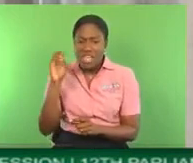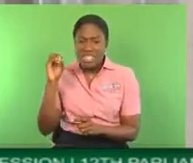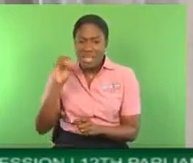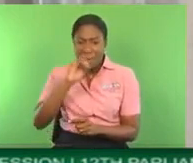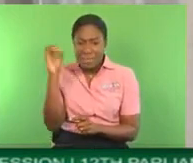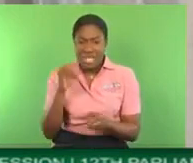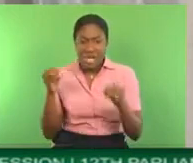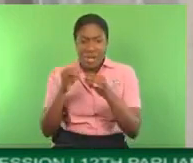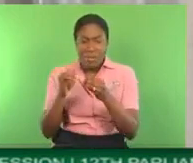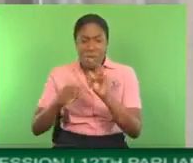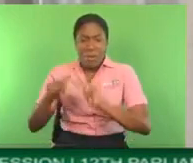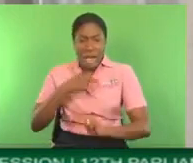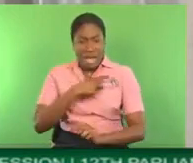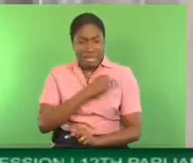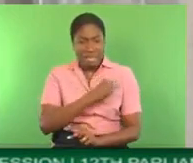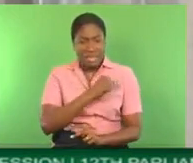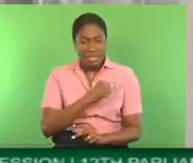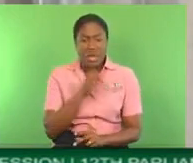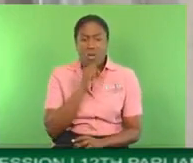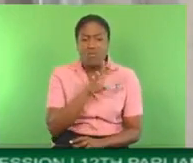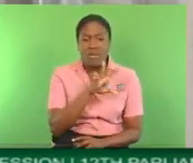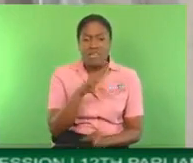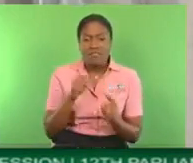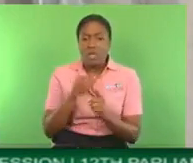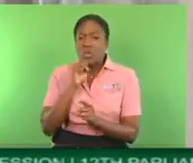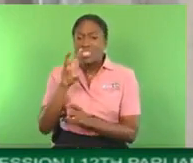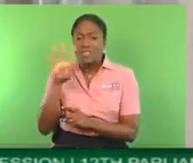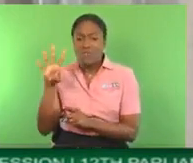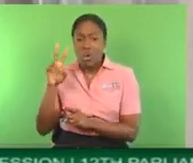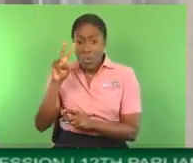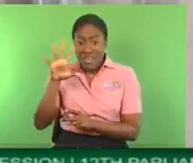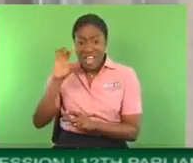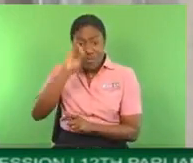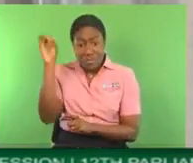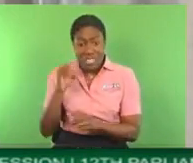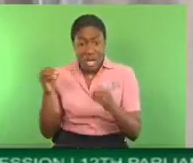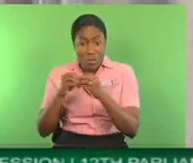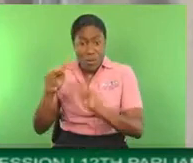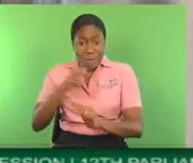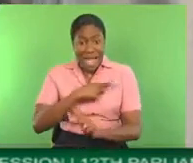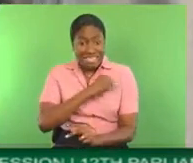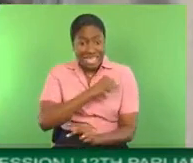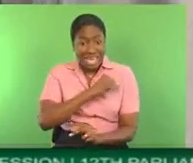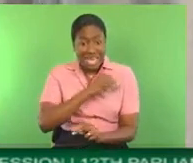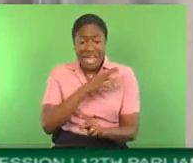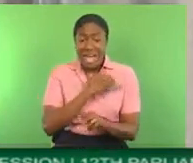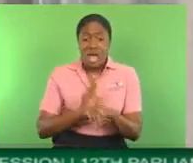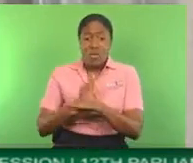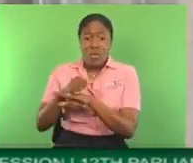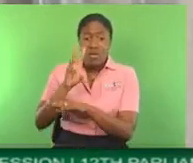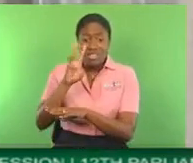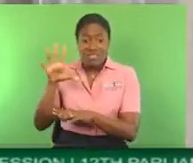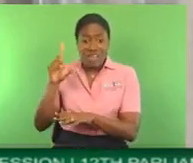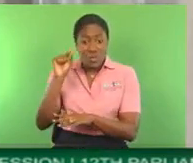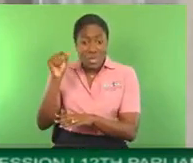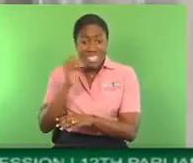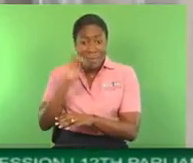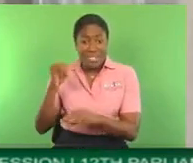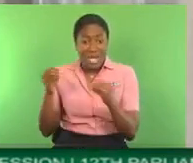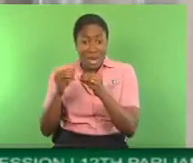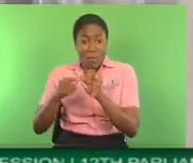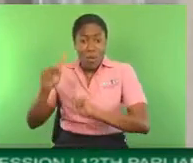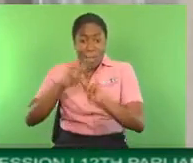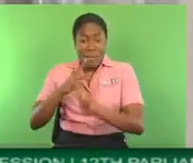increase. 45 to 64, a 25% increase. And over 65, a 20% increase